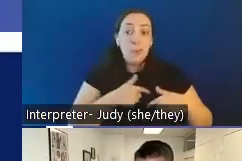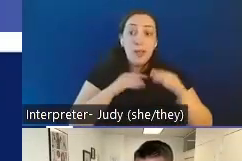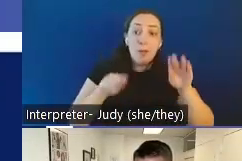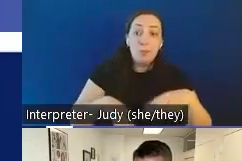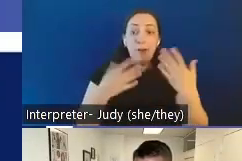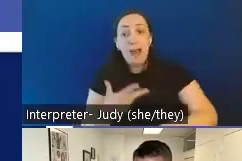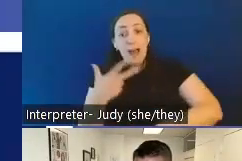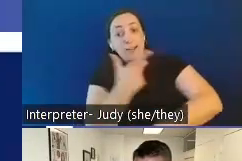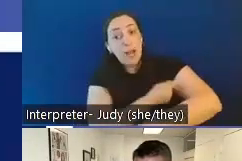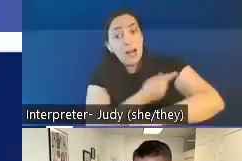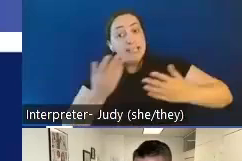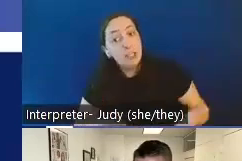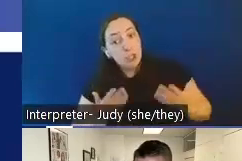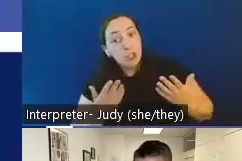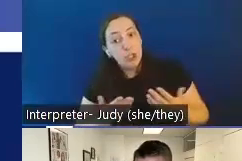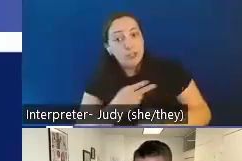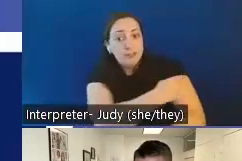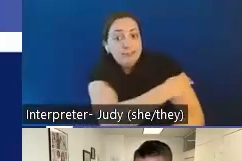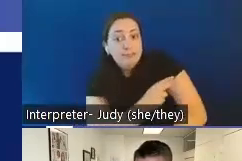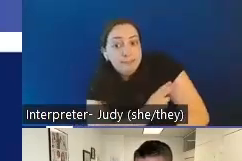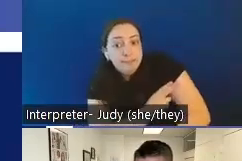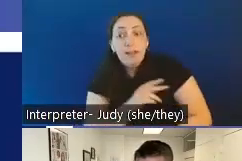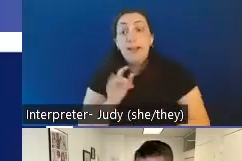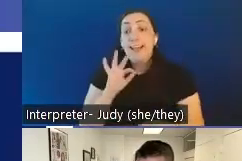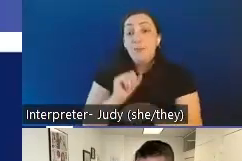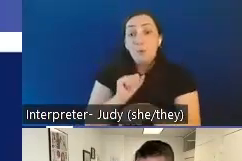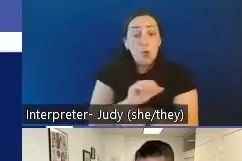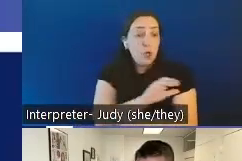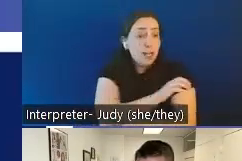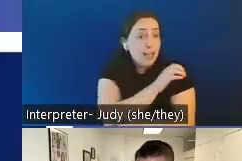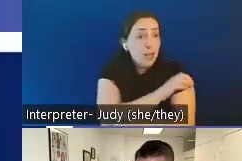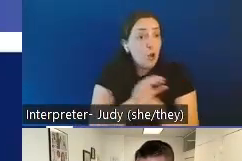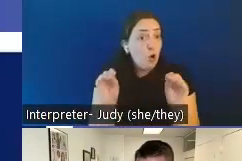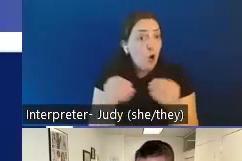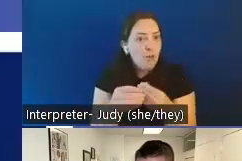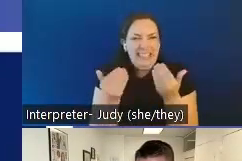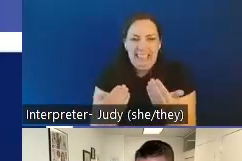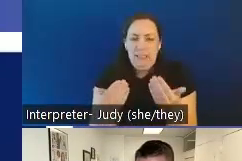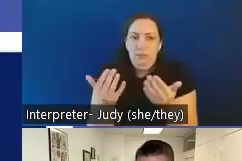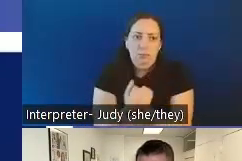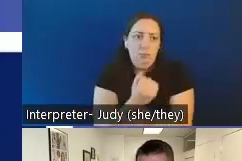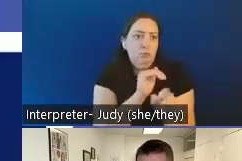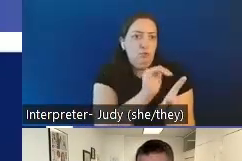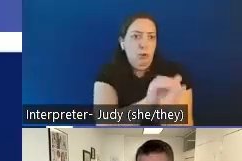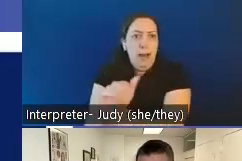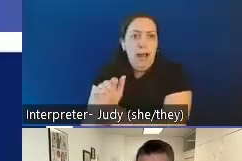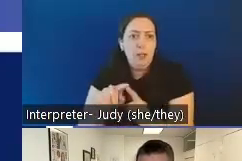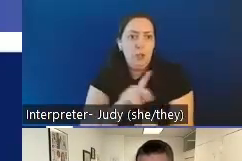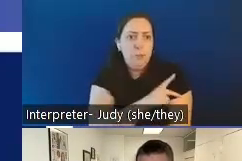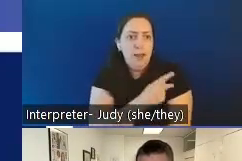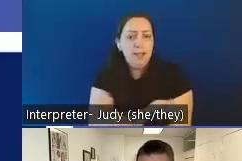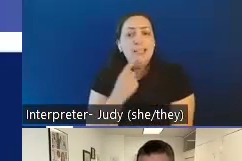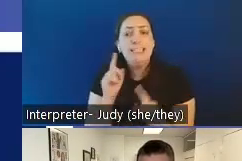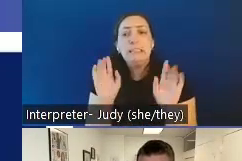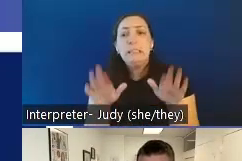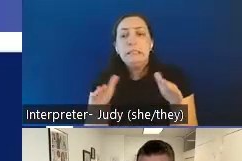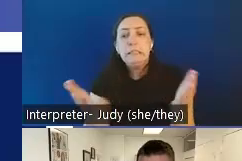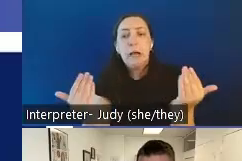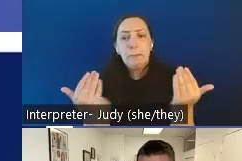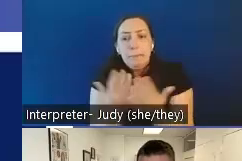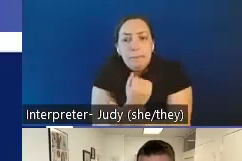If you are working in a clinician office, this is the time to send out those reminders to your patients, come and get your flu vaccine that's waiting for